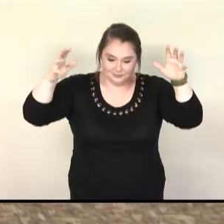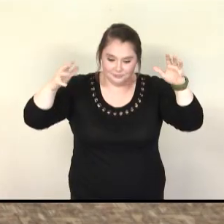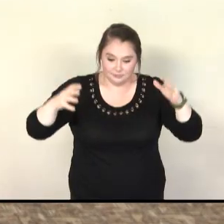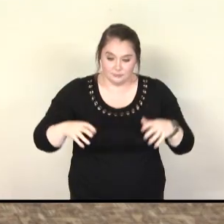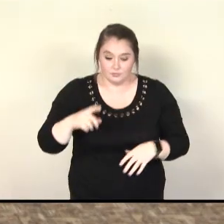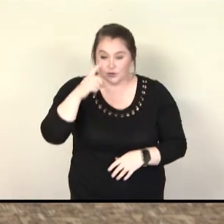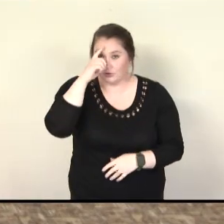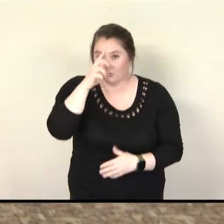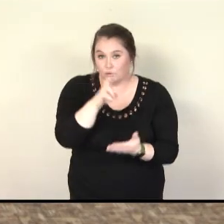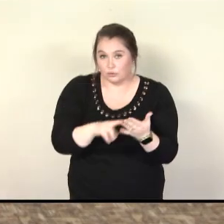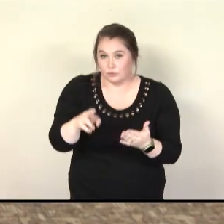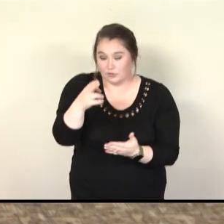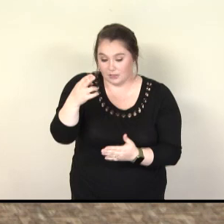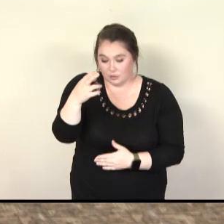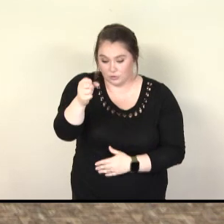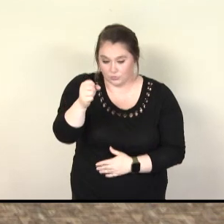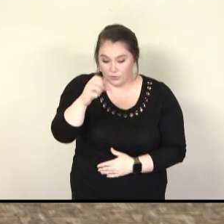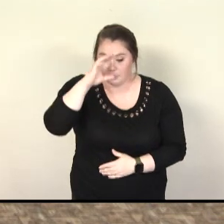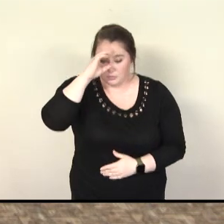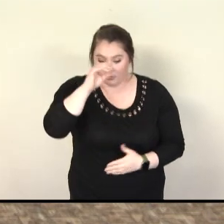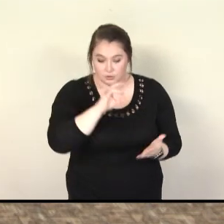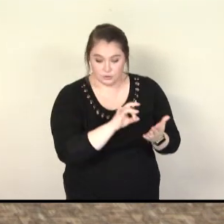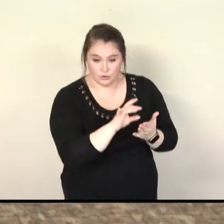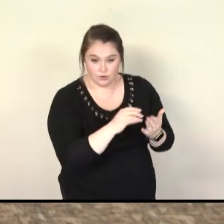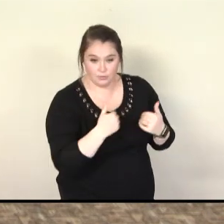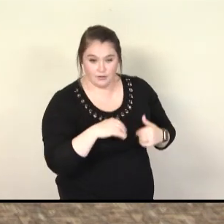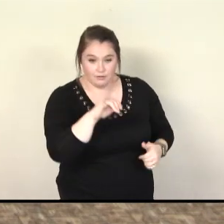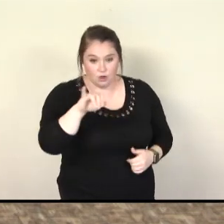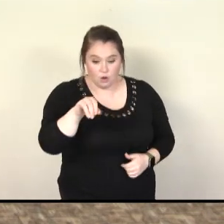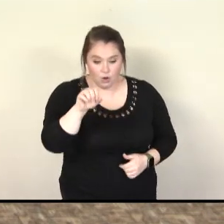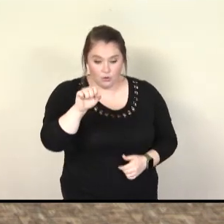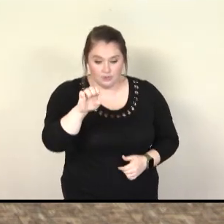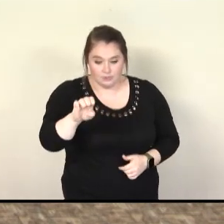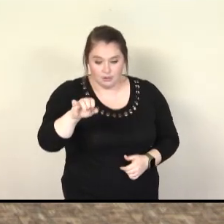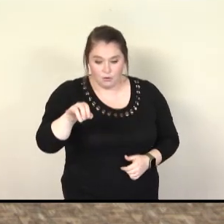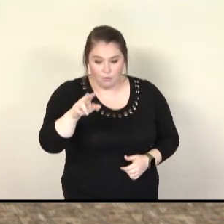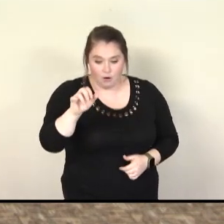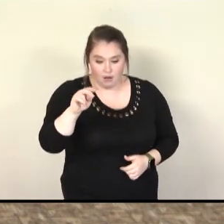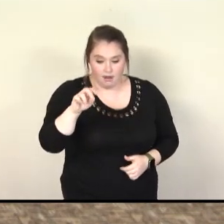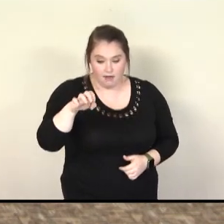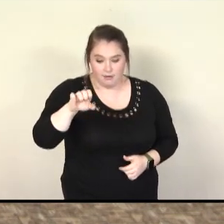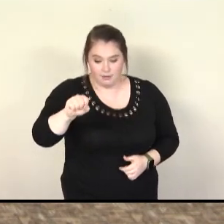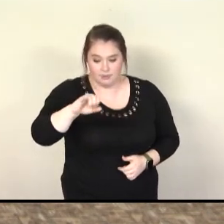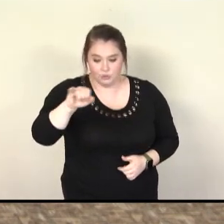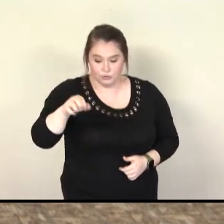And for University High School boys soccer, we have Jose Juarez, honorable mention.